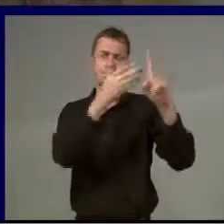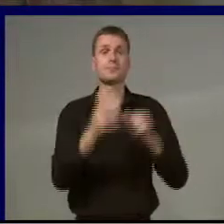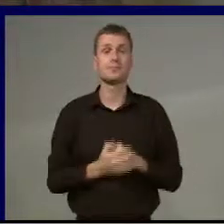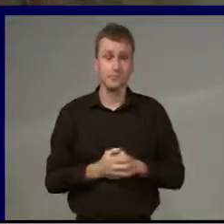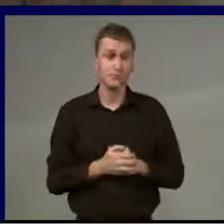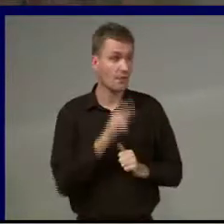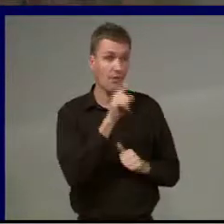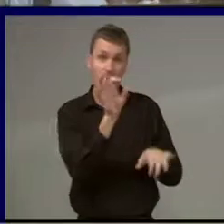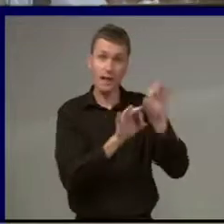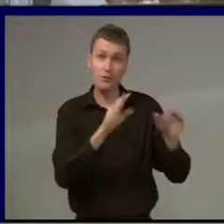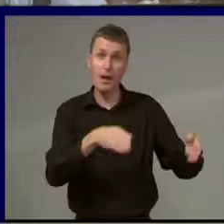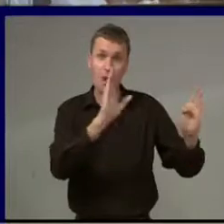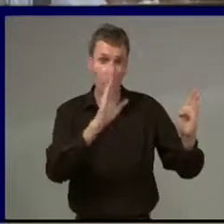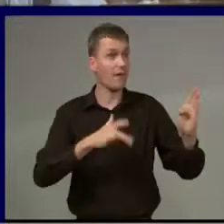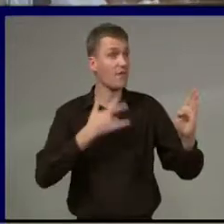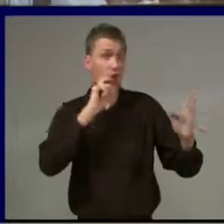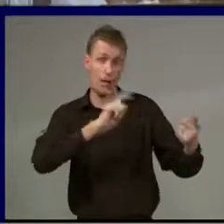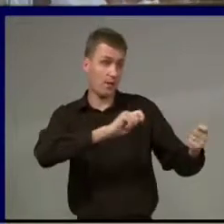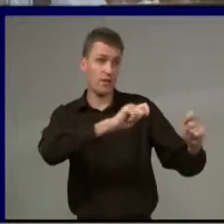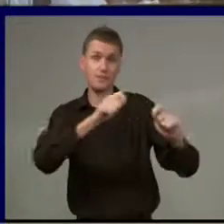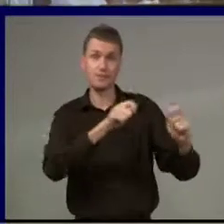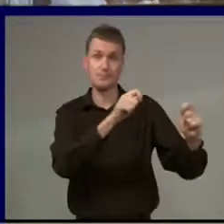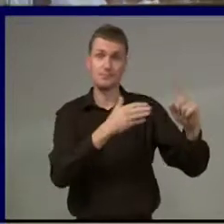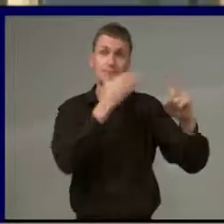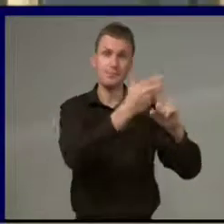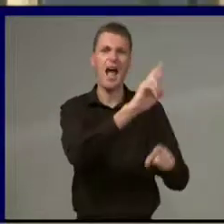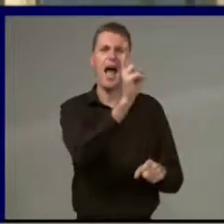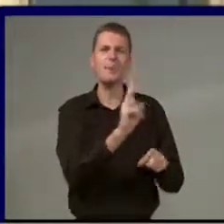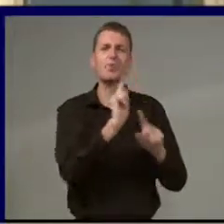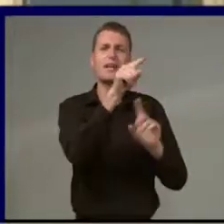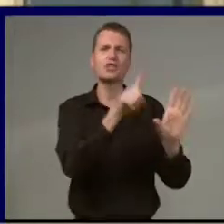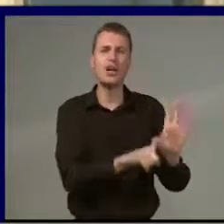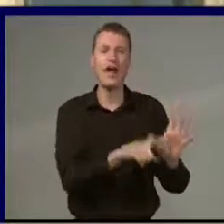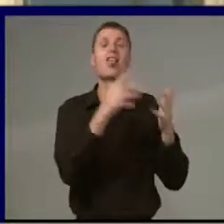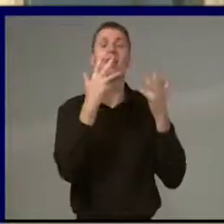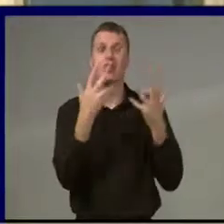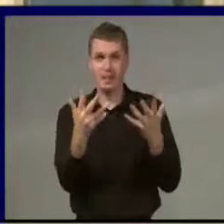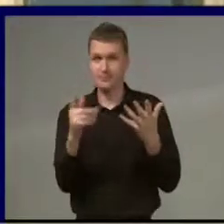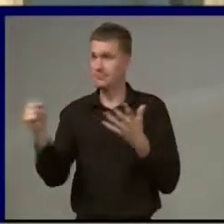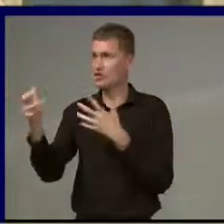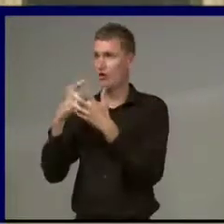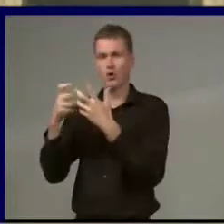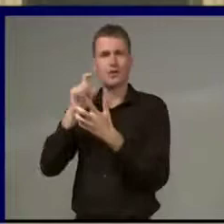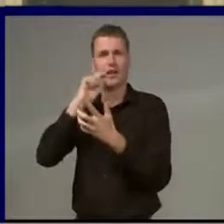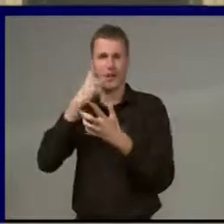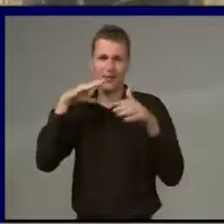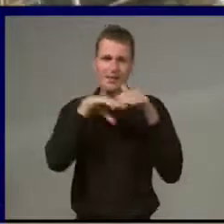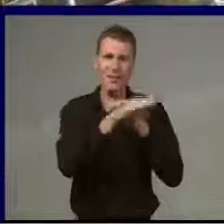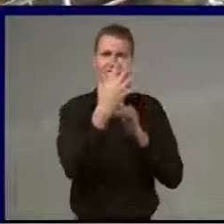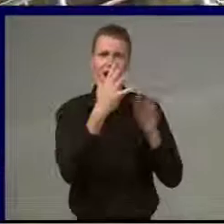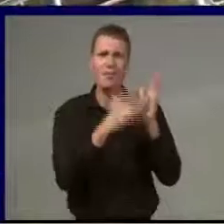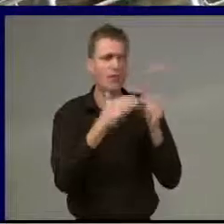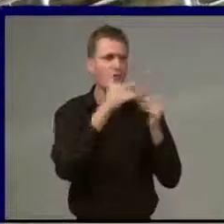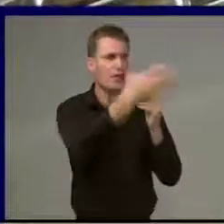chemistry building is expected to be finished in April next year. The university will then spend the next 5 months refitting